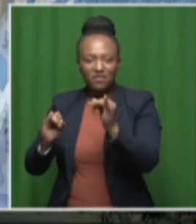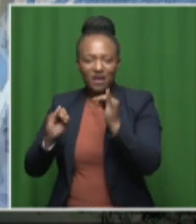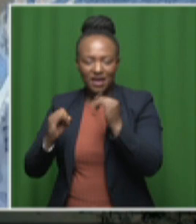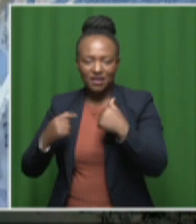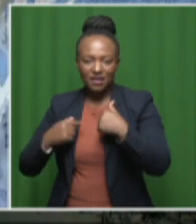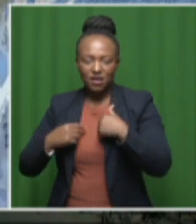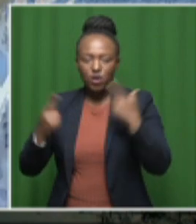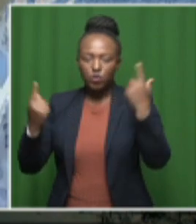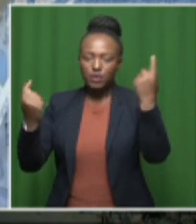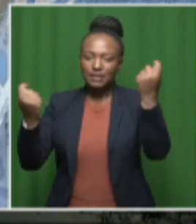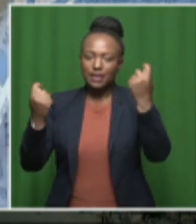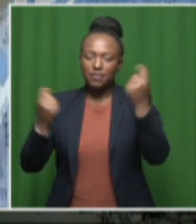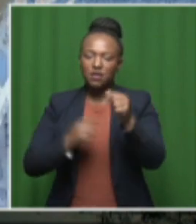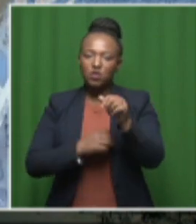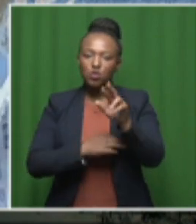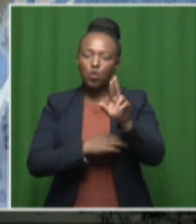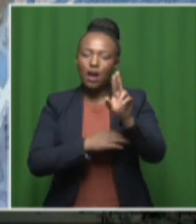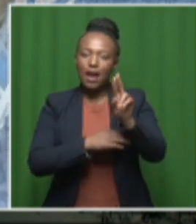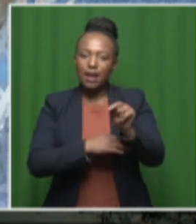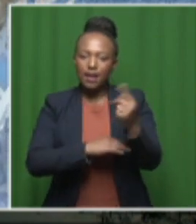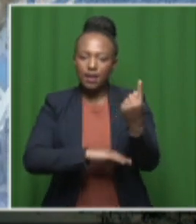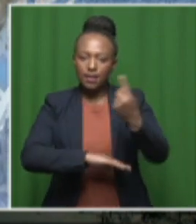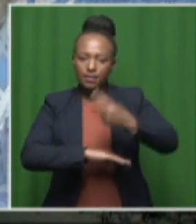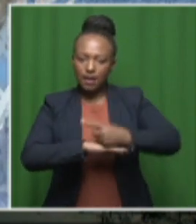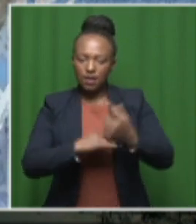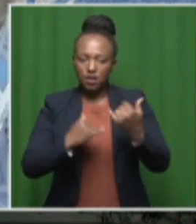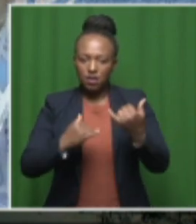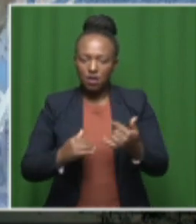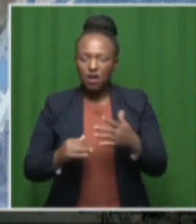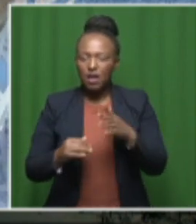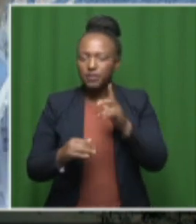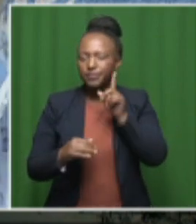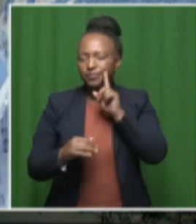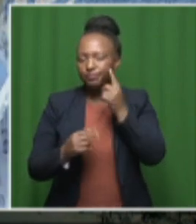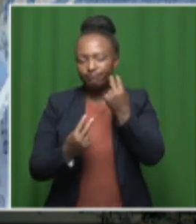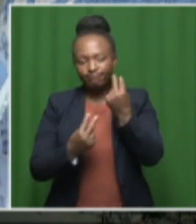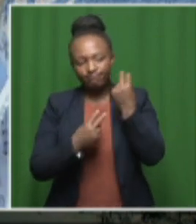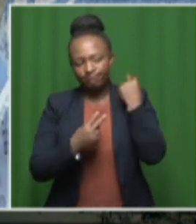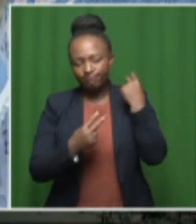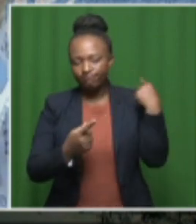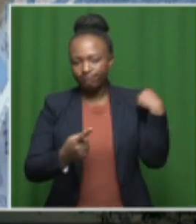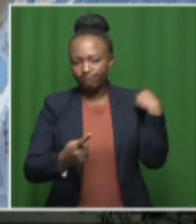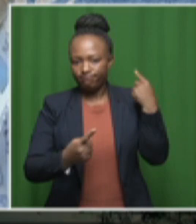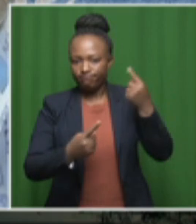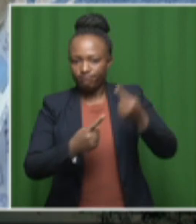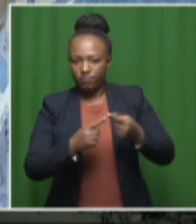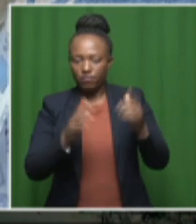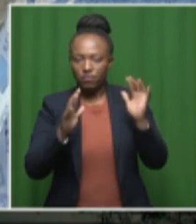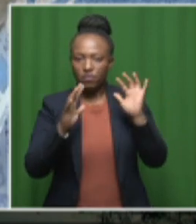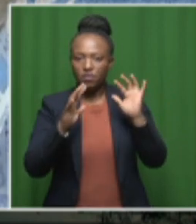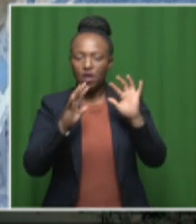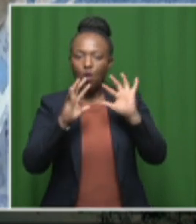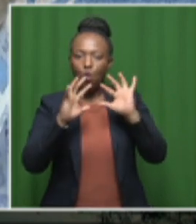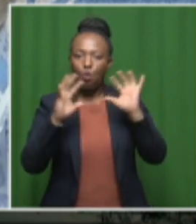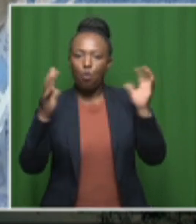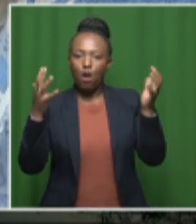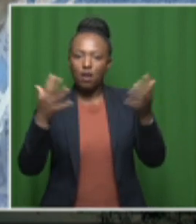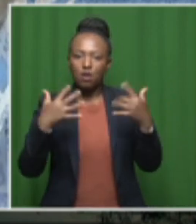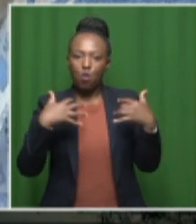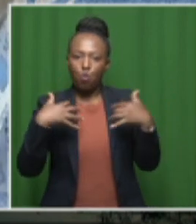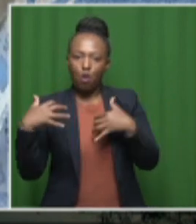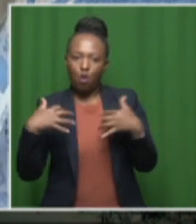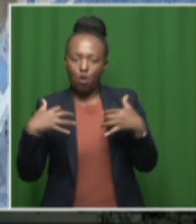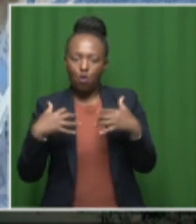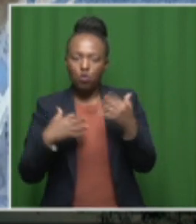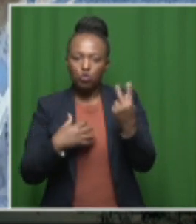celebrate UN Day. All right, so let's go a little bit back in time now. And as, you know, World War II was about to end in